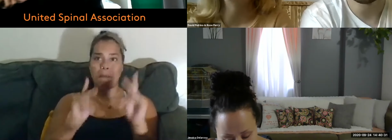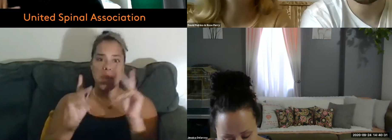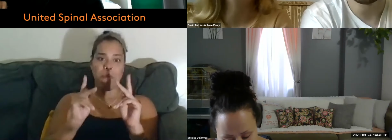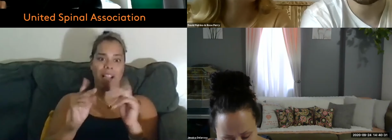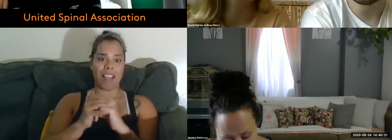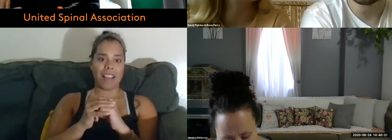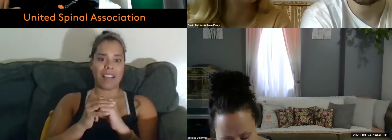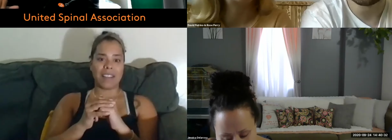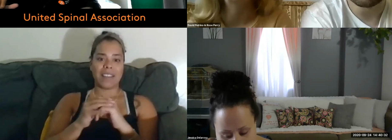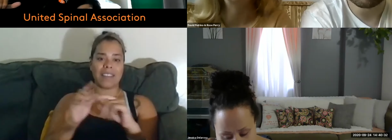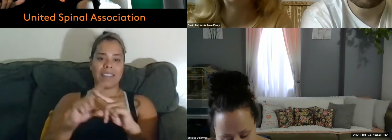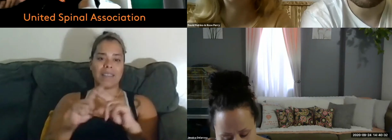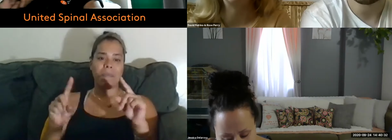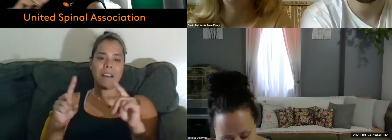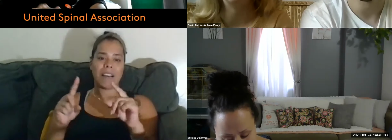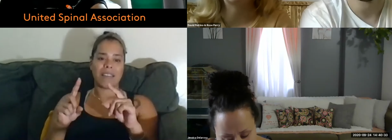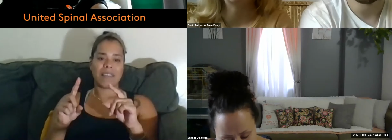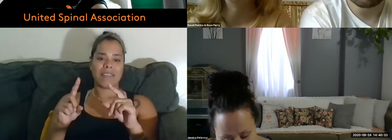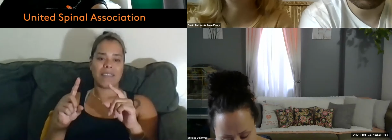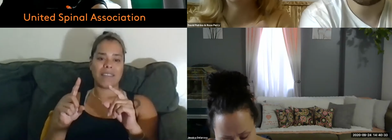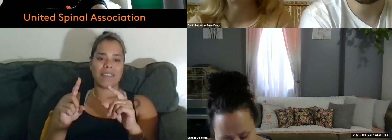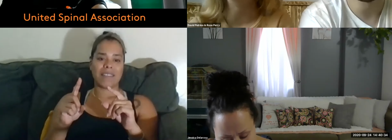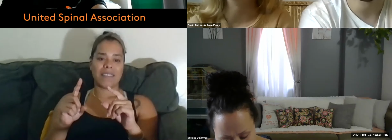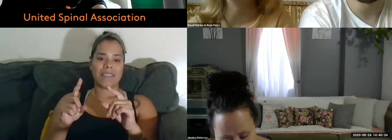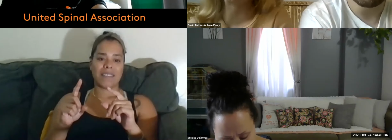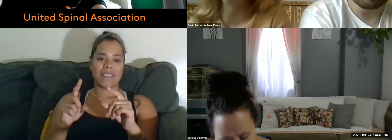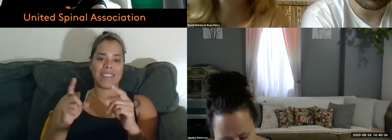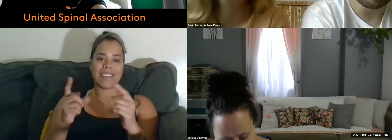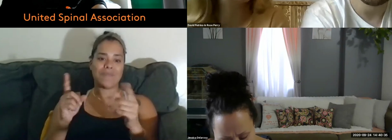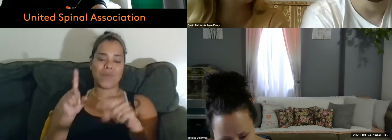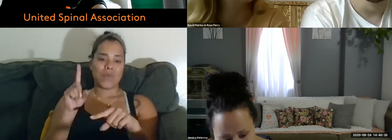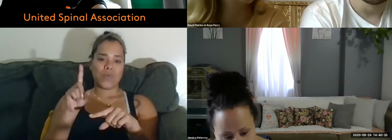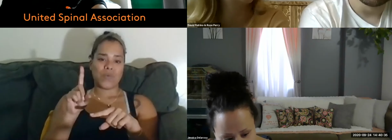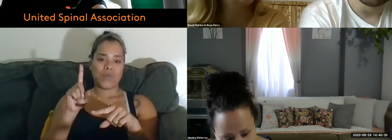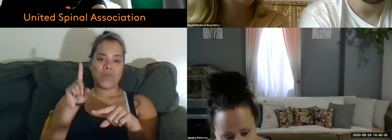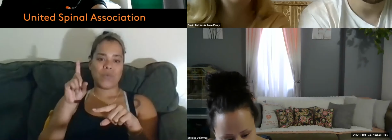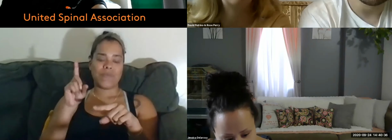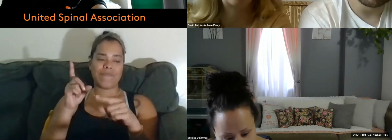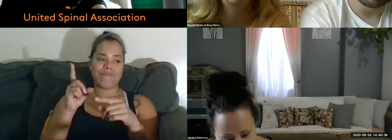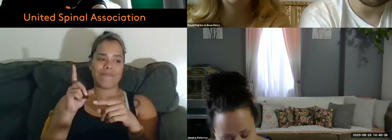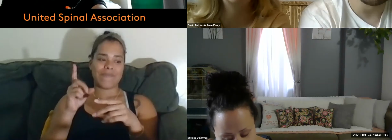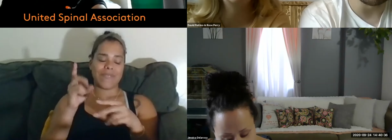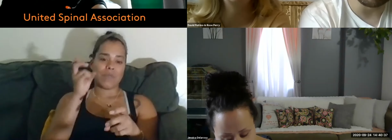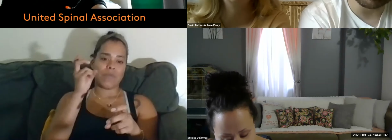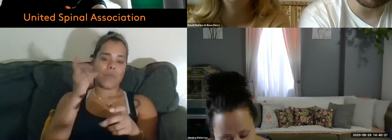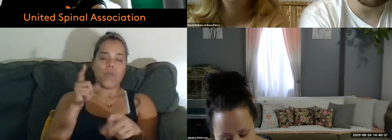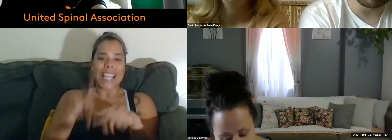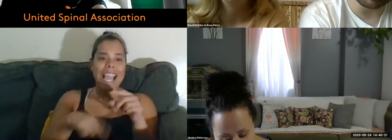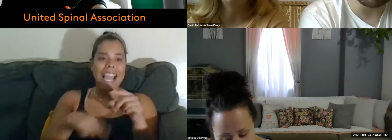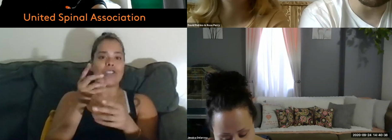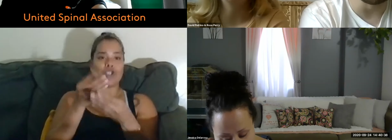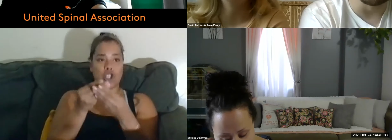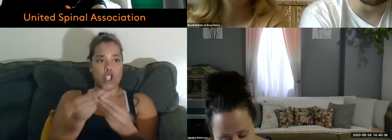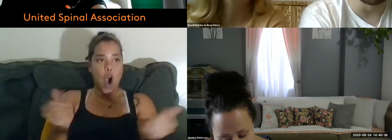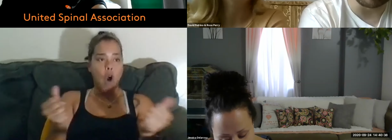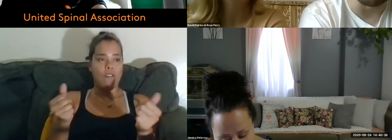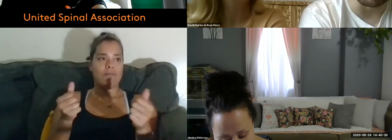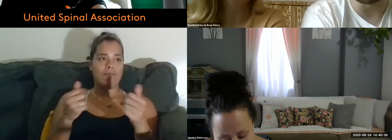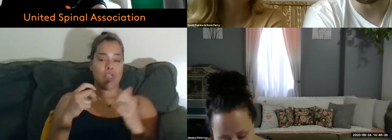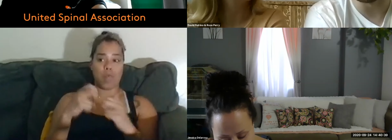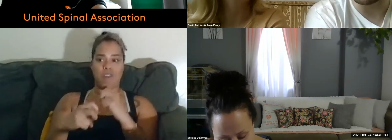have to innovate around these problems that we just can't solve the problem to begin with and get equal access to quality